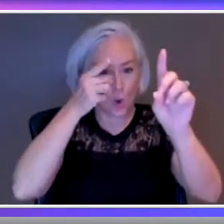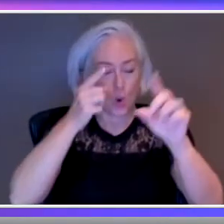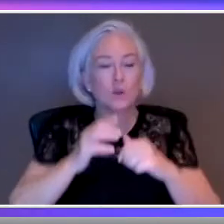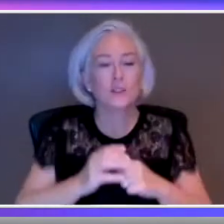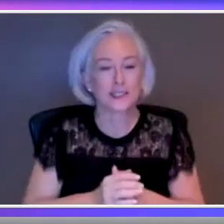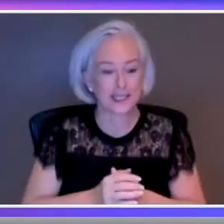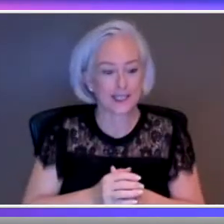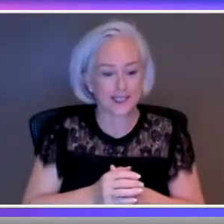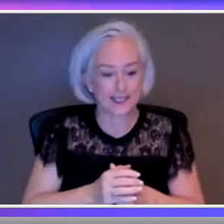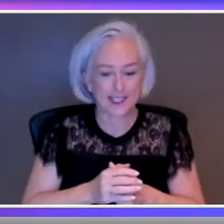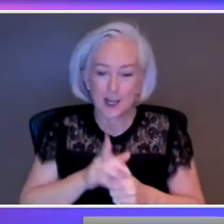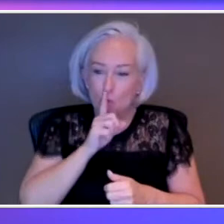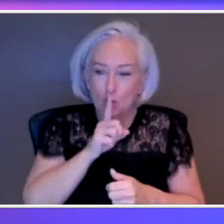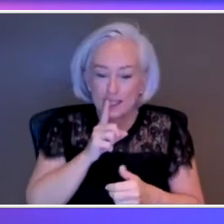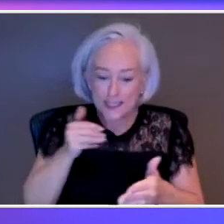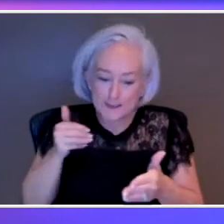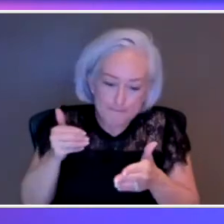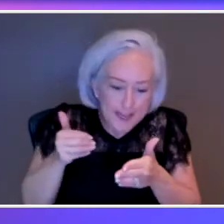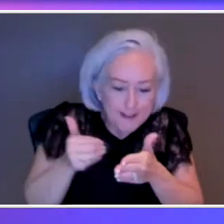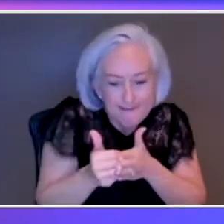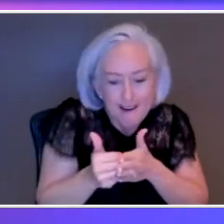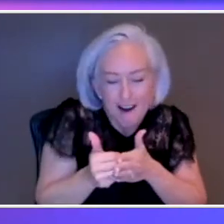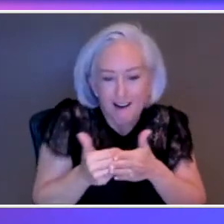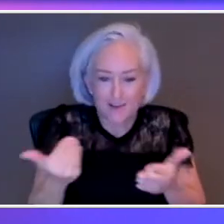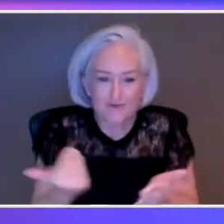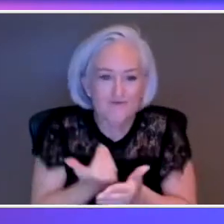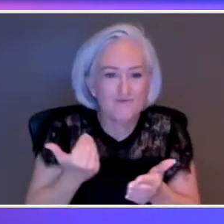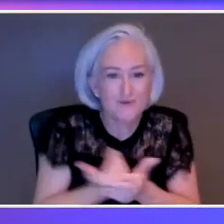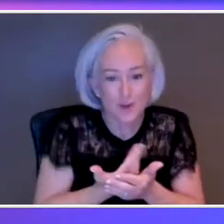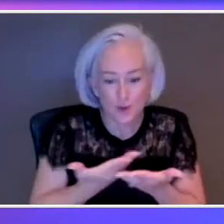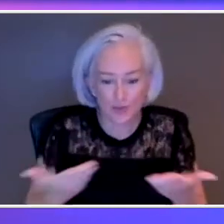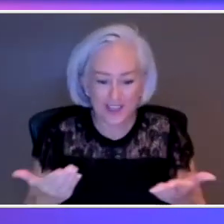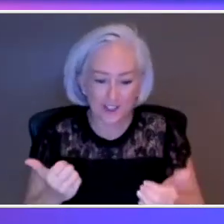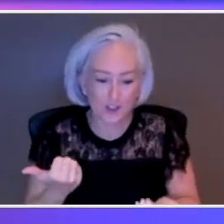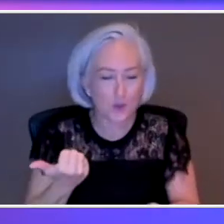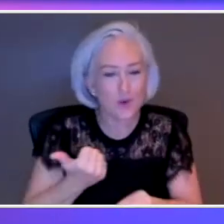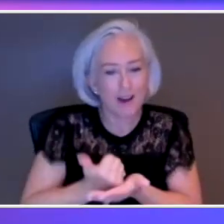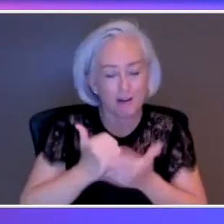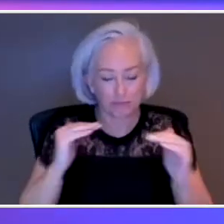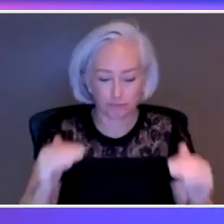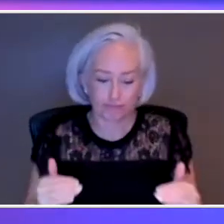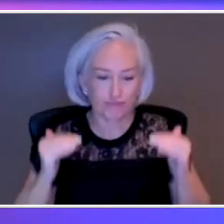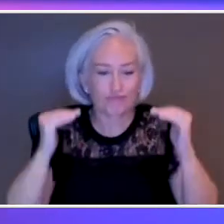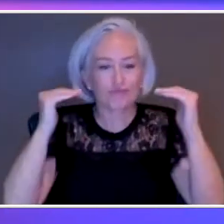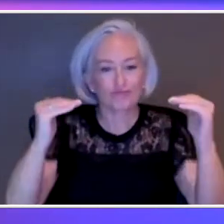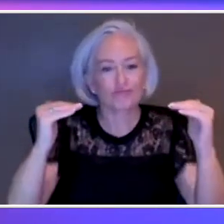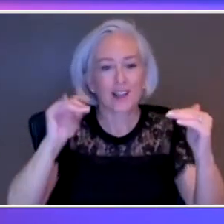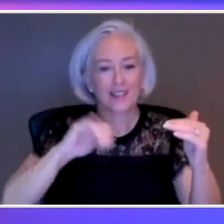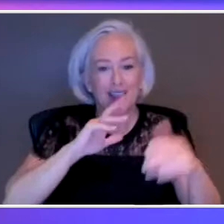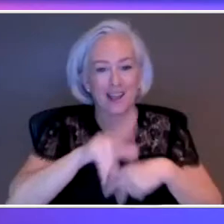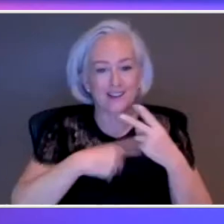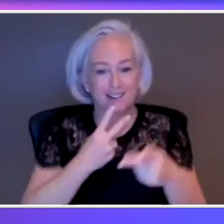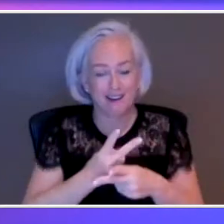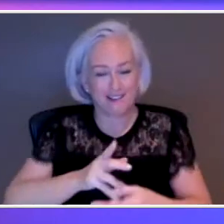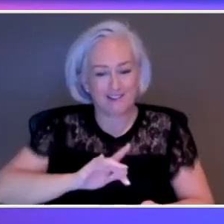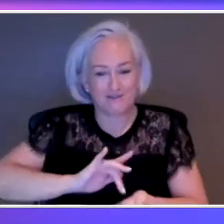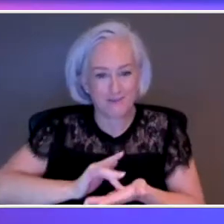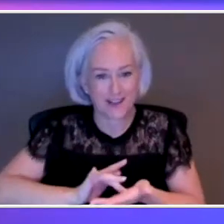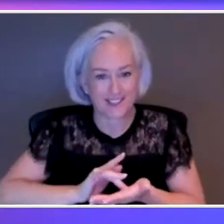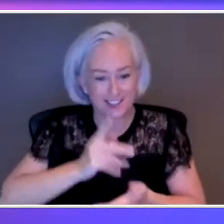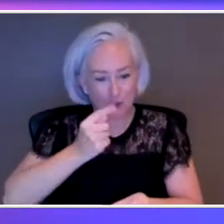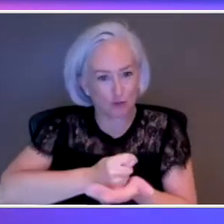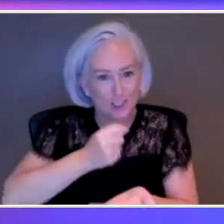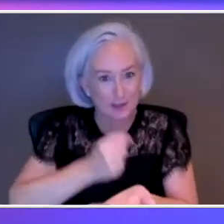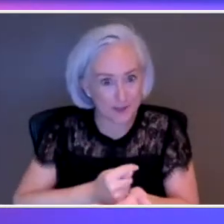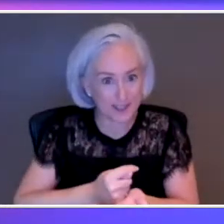edge and advancing the field of medicine. Mm-hmm. And it is an absolute privilege to be at this institution where the entire atmosphere of the medical